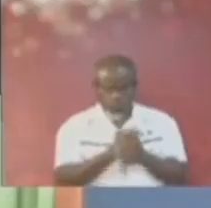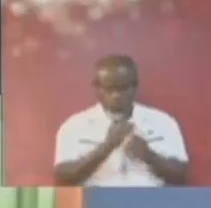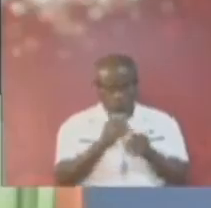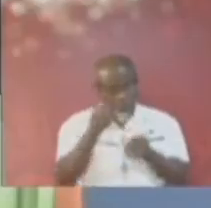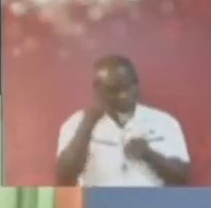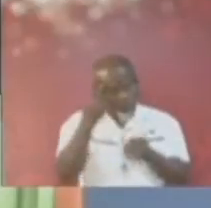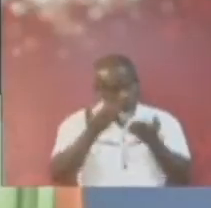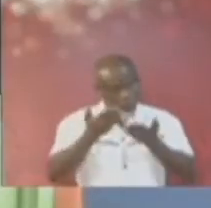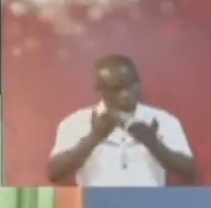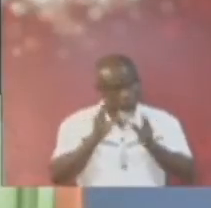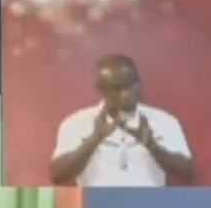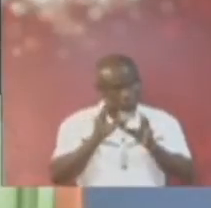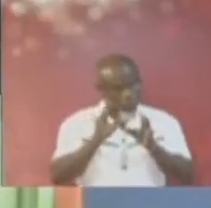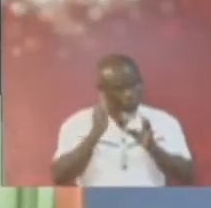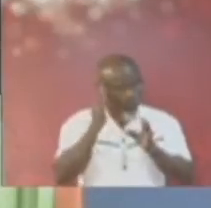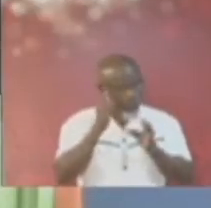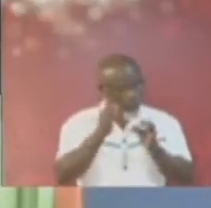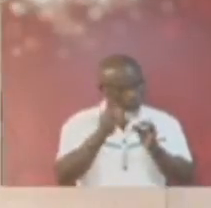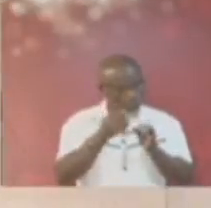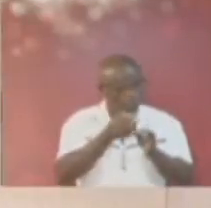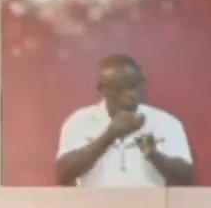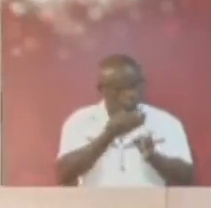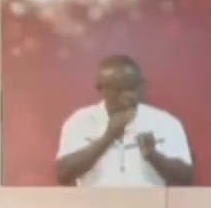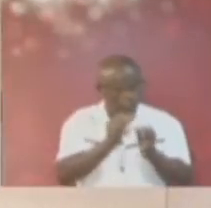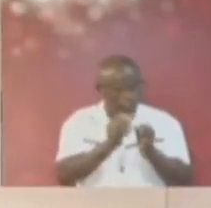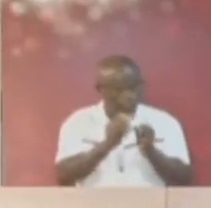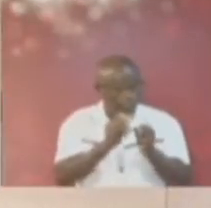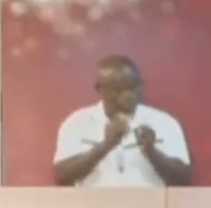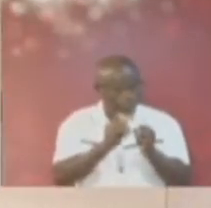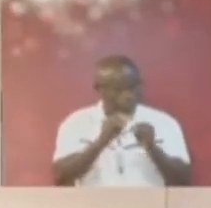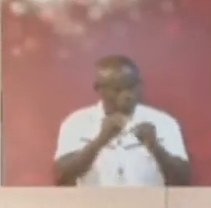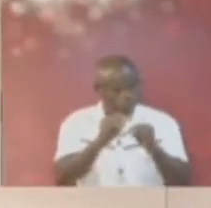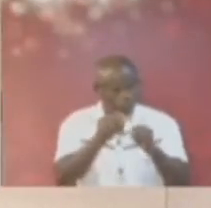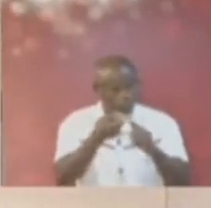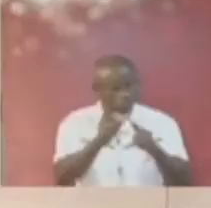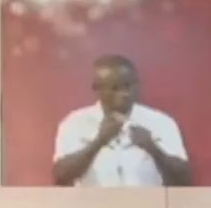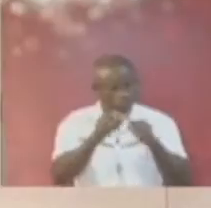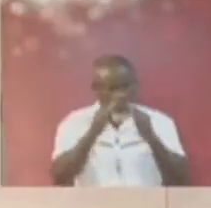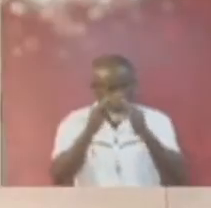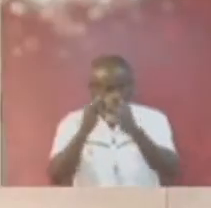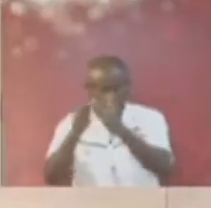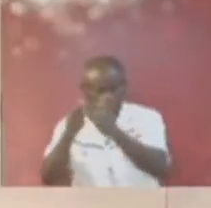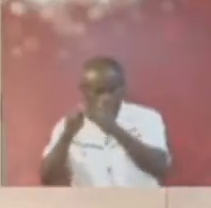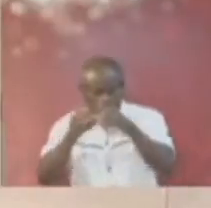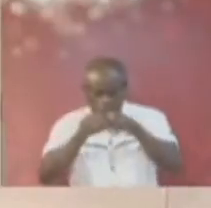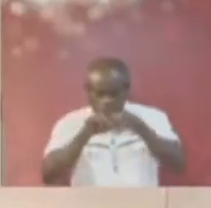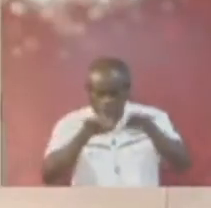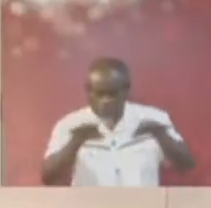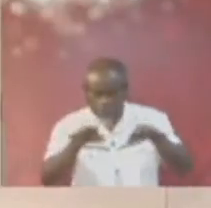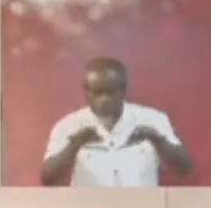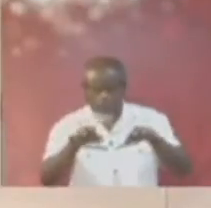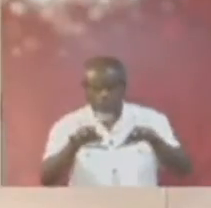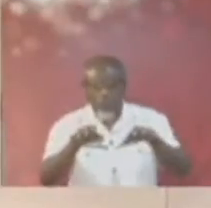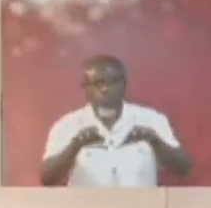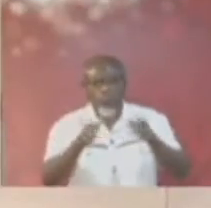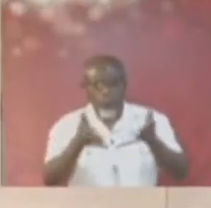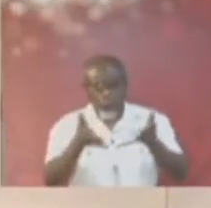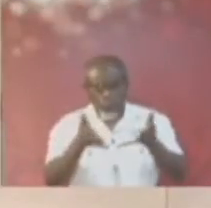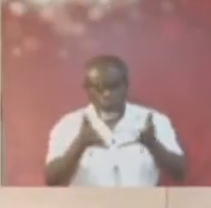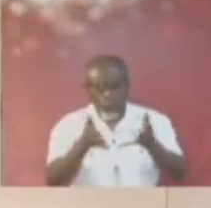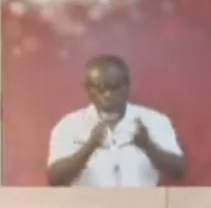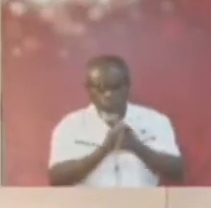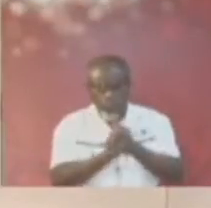spread to localized spread. Thank you. Okay, thank you for the questions. I don't have the